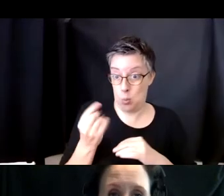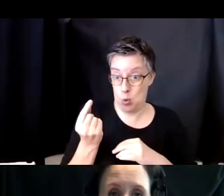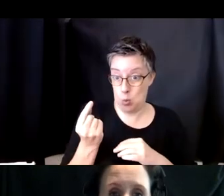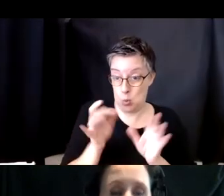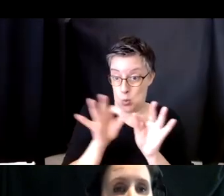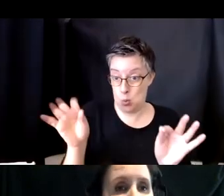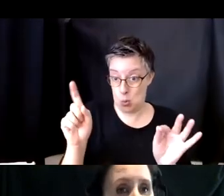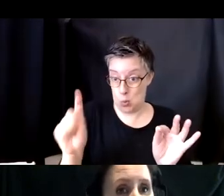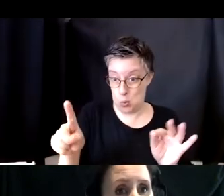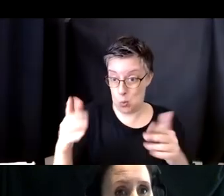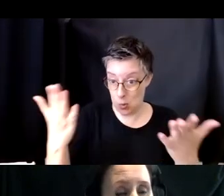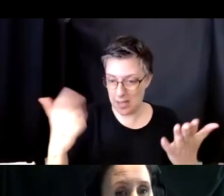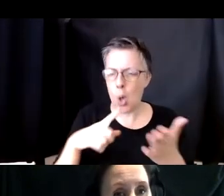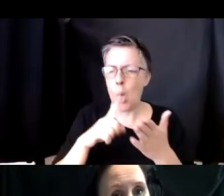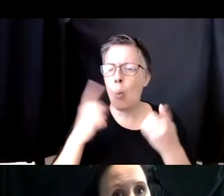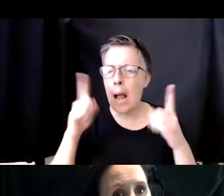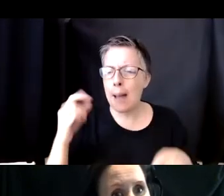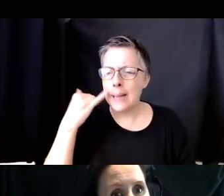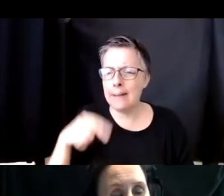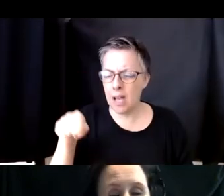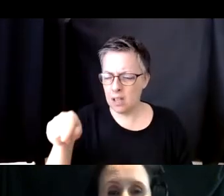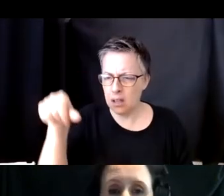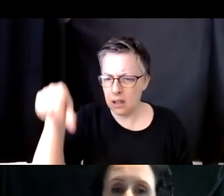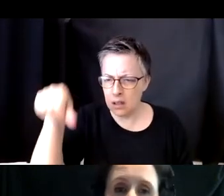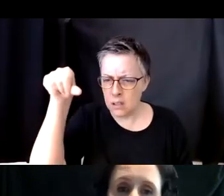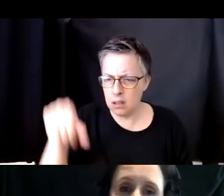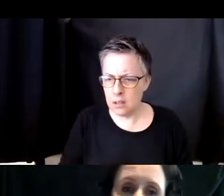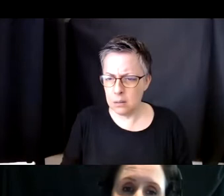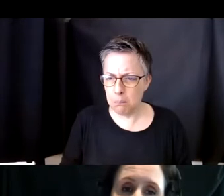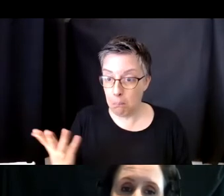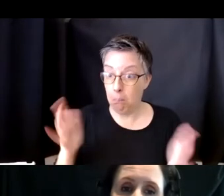question: what would happen if I push this button?